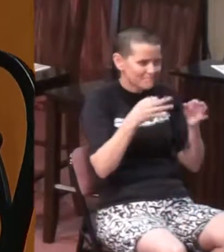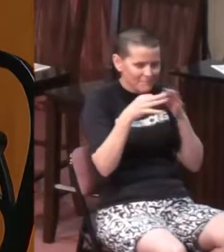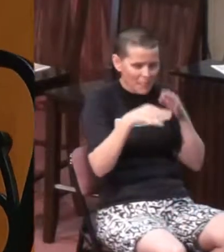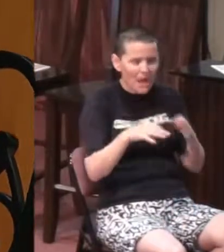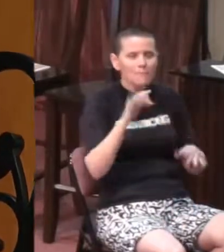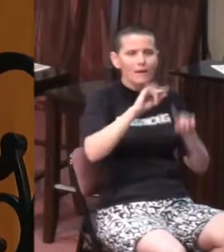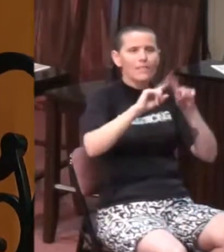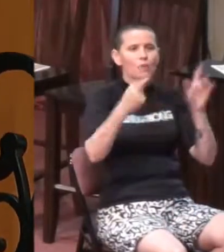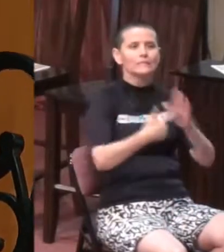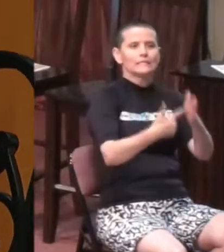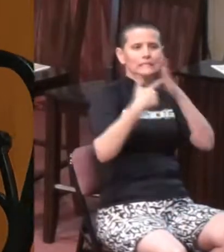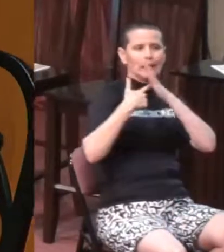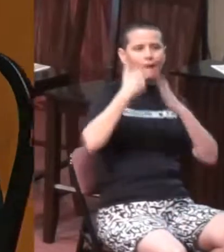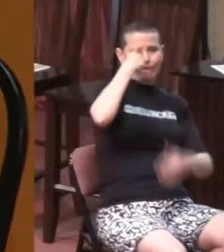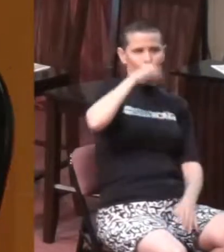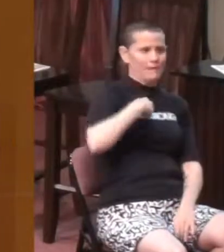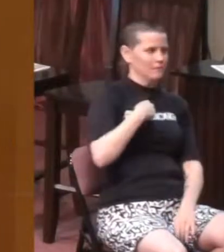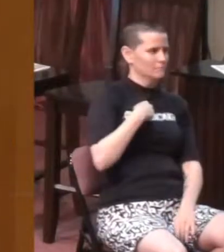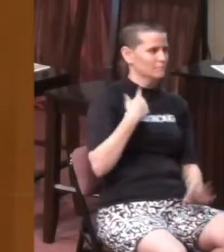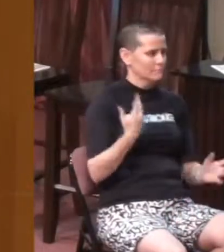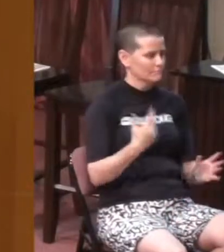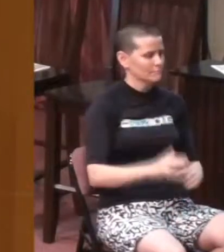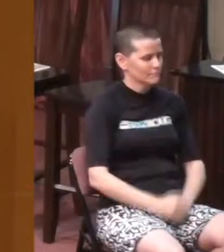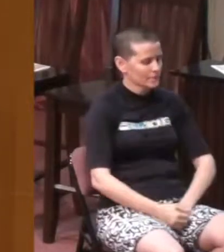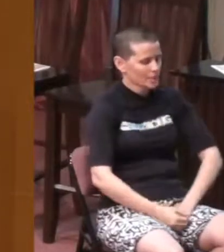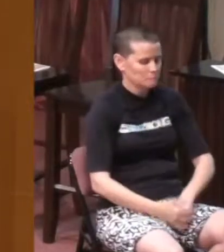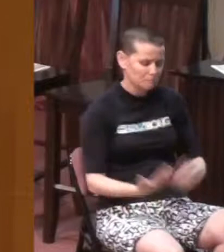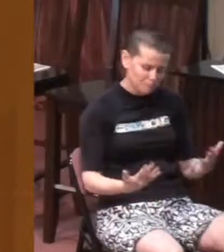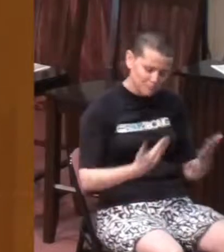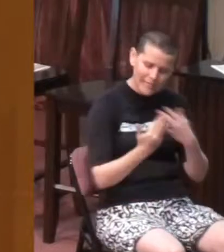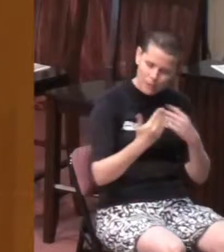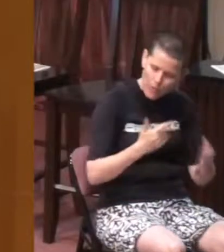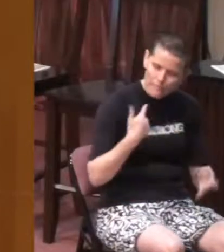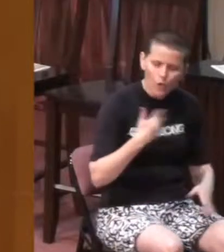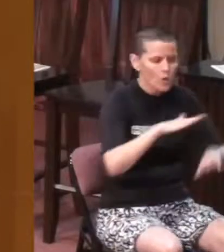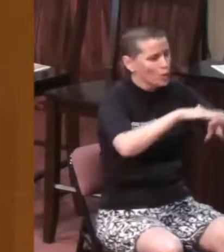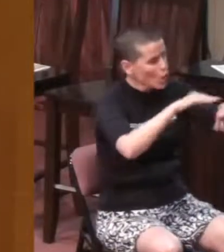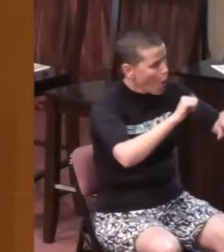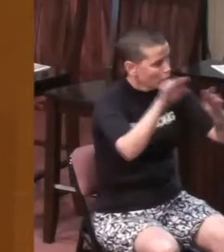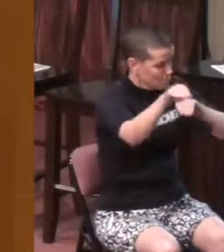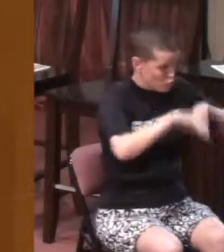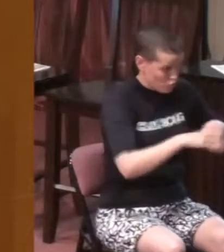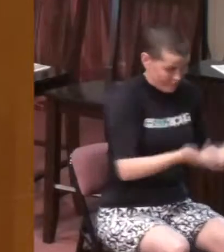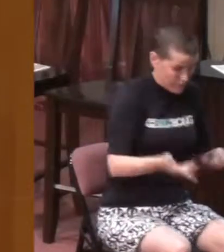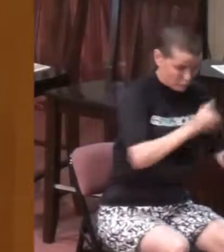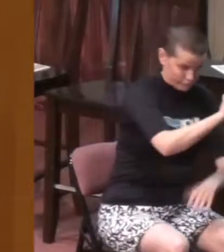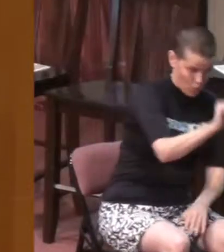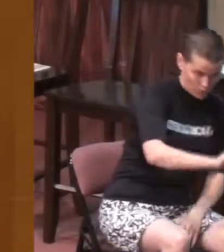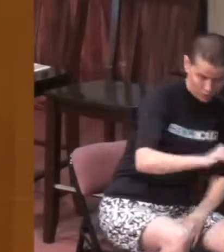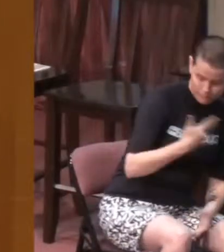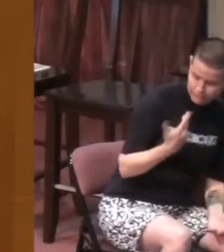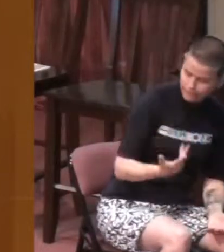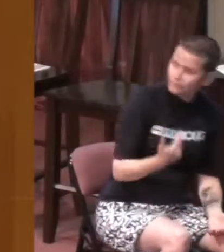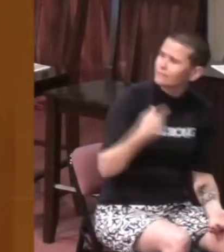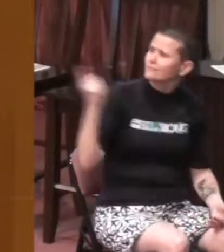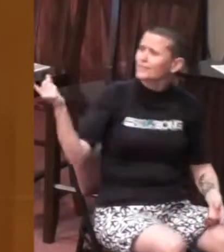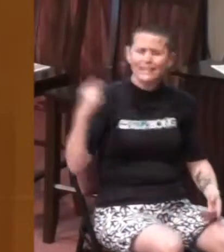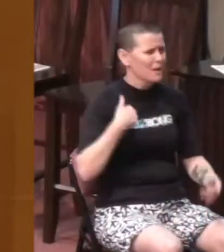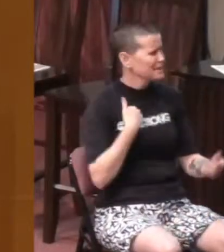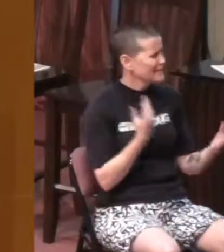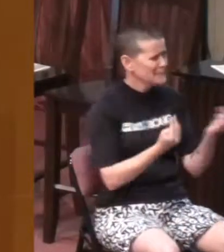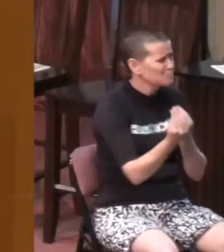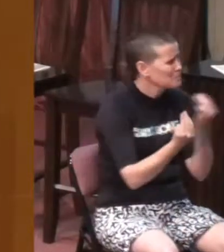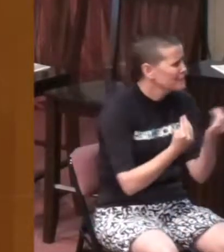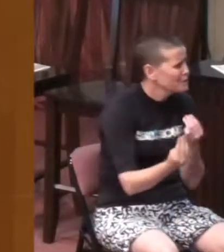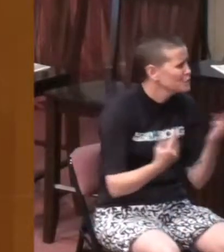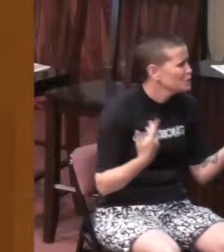from the divine. And we were called down here, and so I was kind of like wondering, what is ministry really going to be like? What's